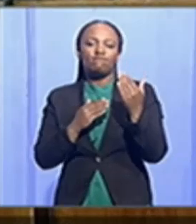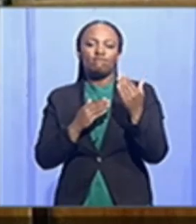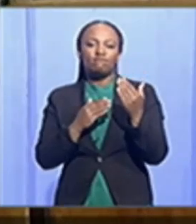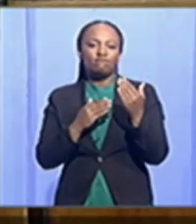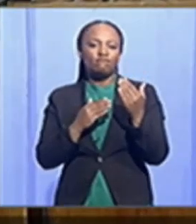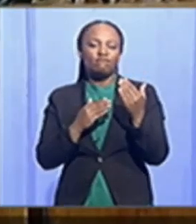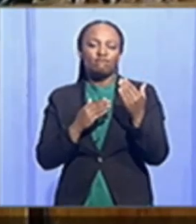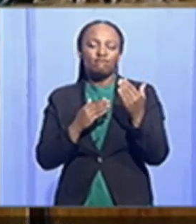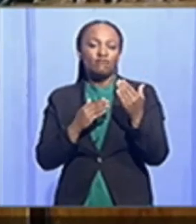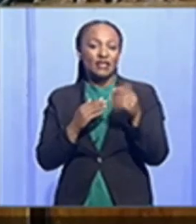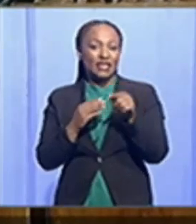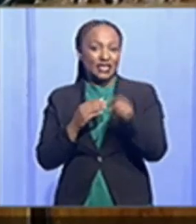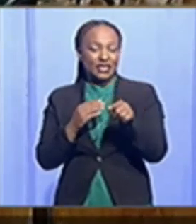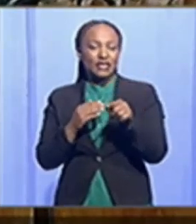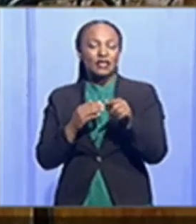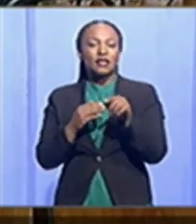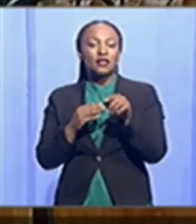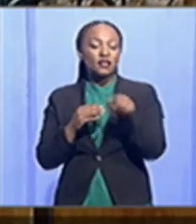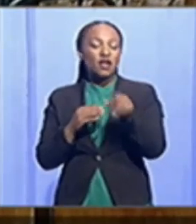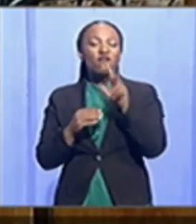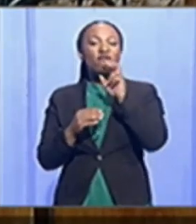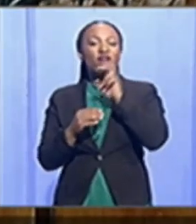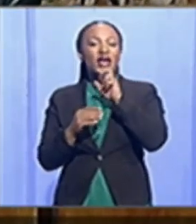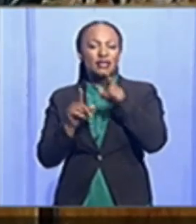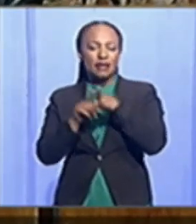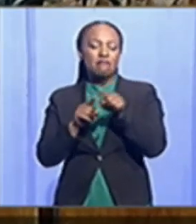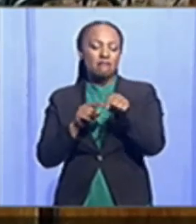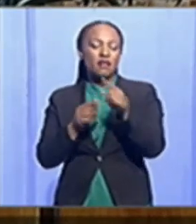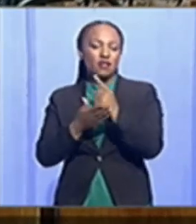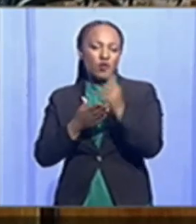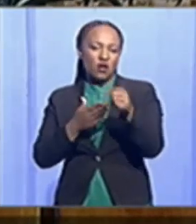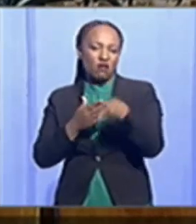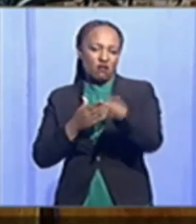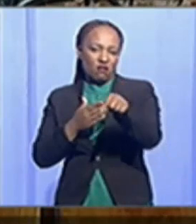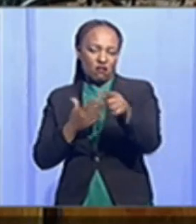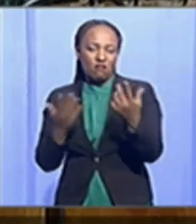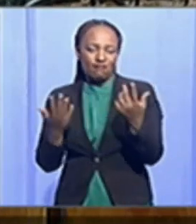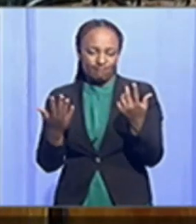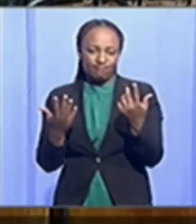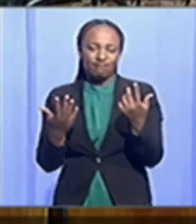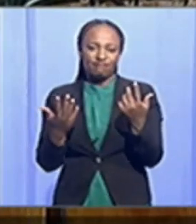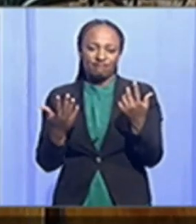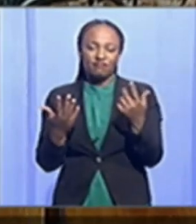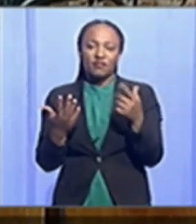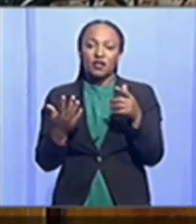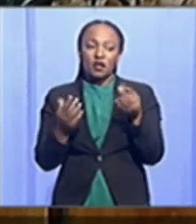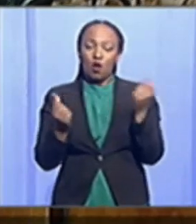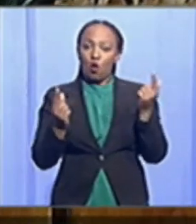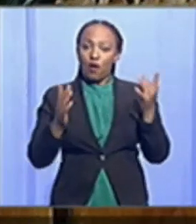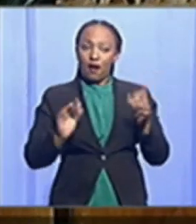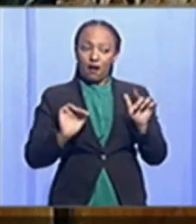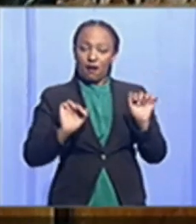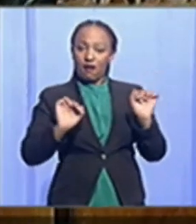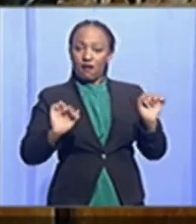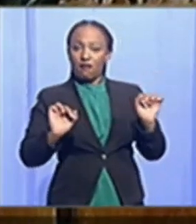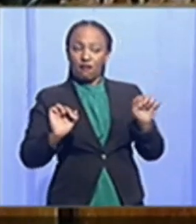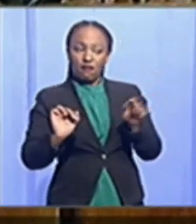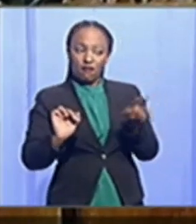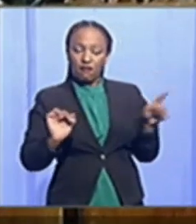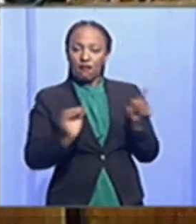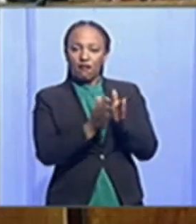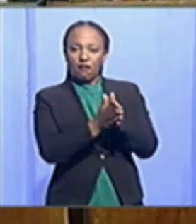set down for Friday this week, and yes, I must just point out that your counsel has requested that